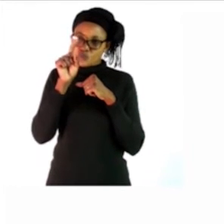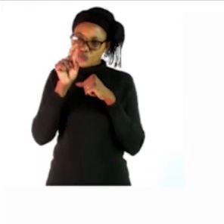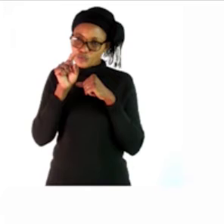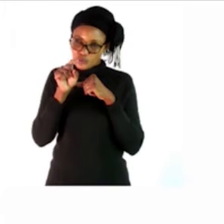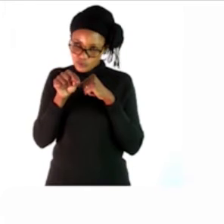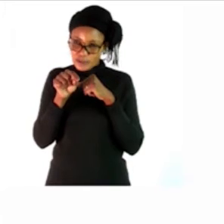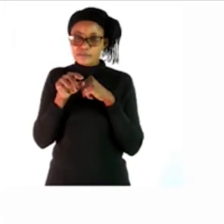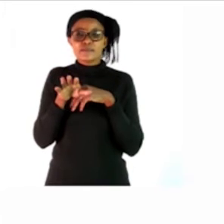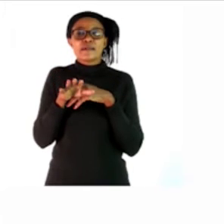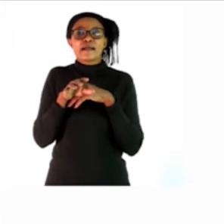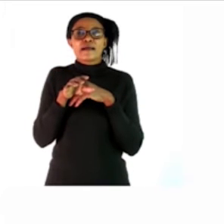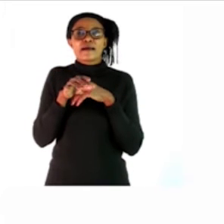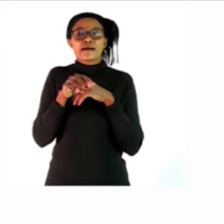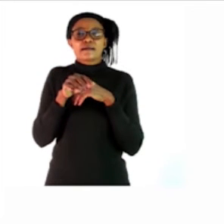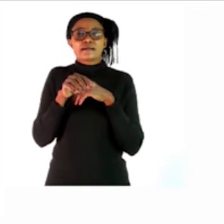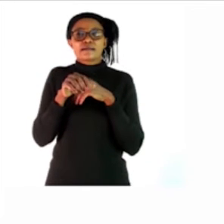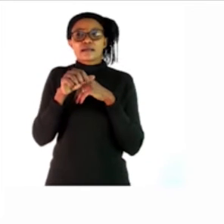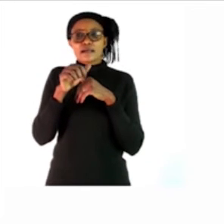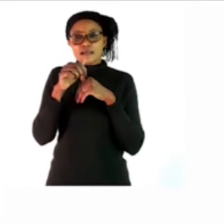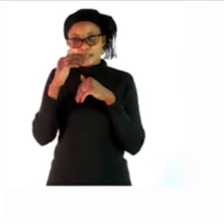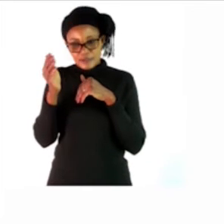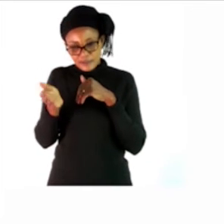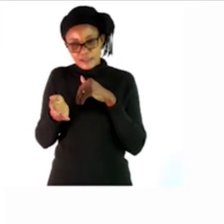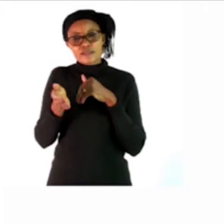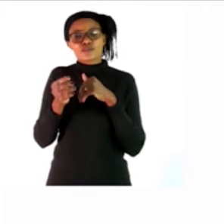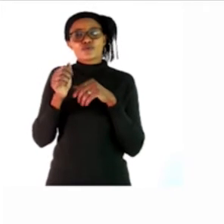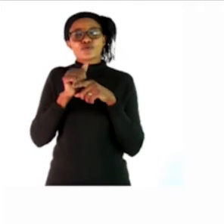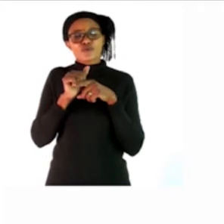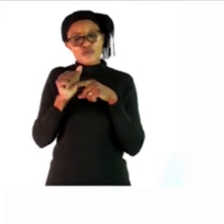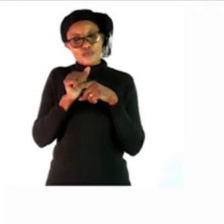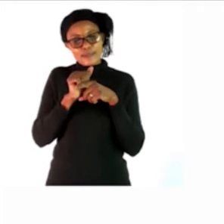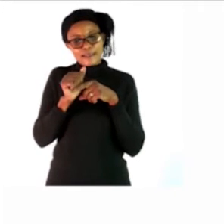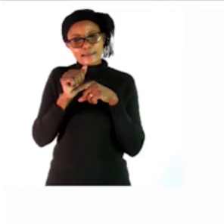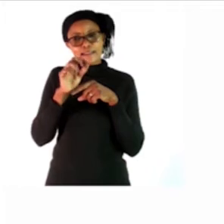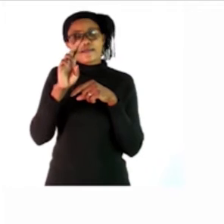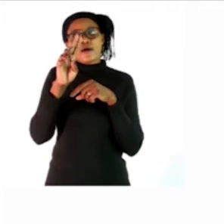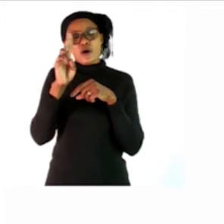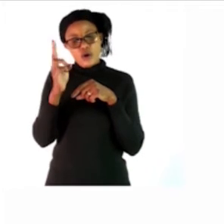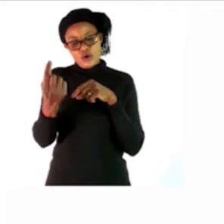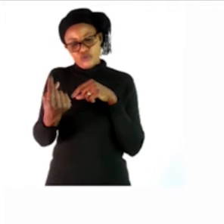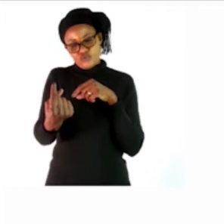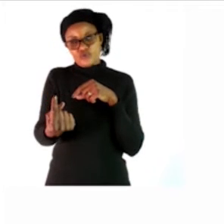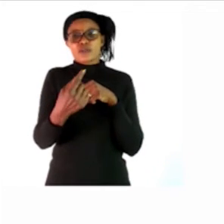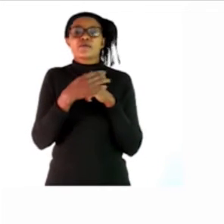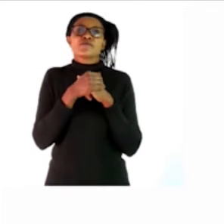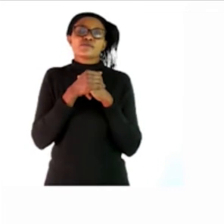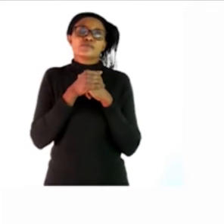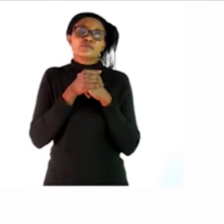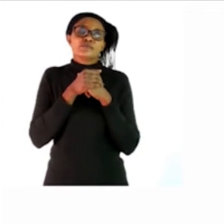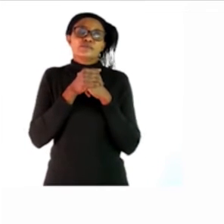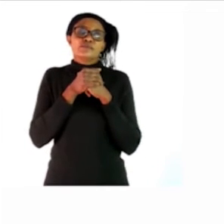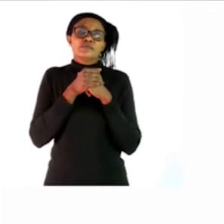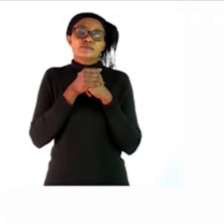H. And next to it, you practice the H on your own.